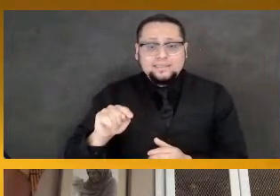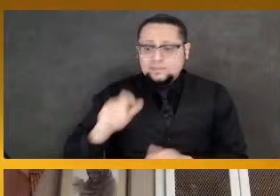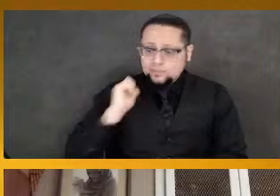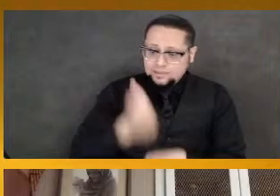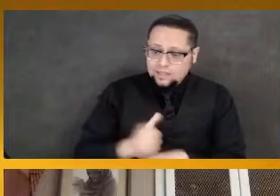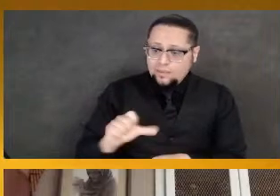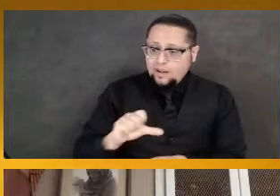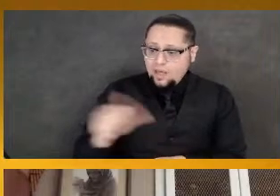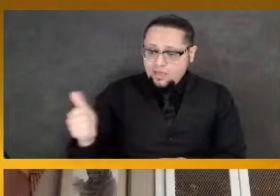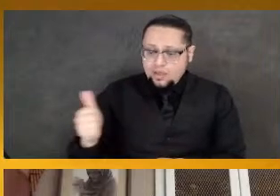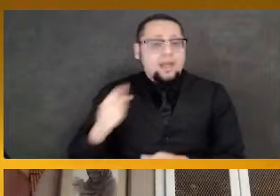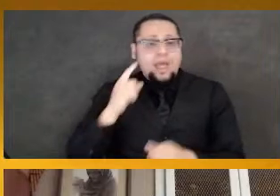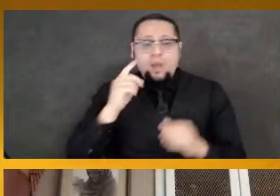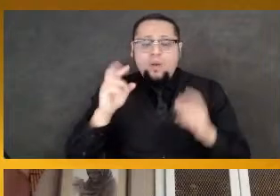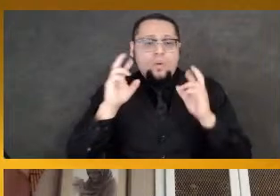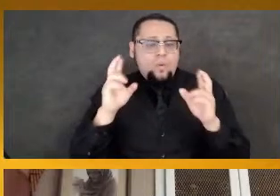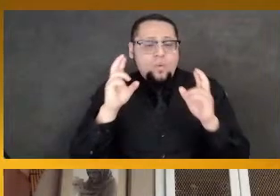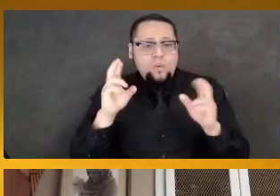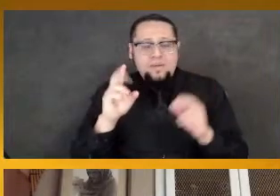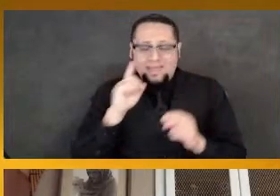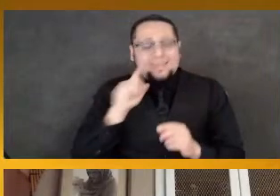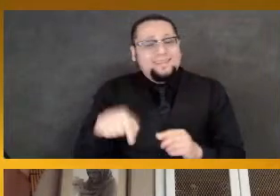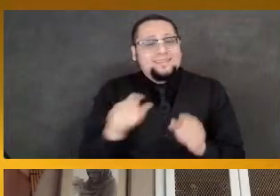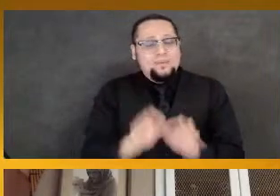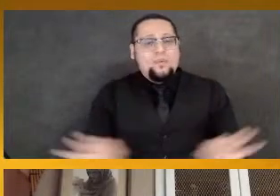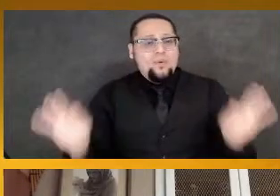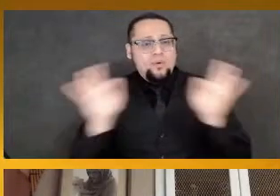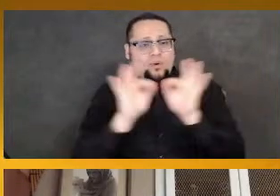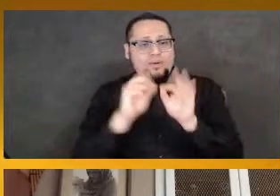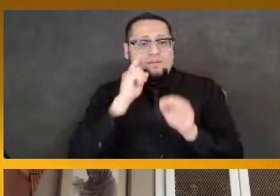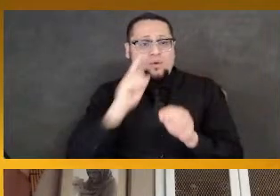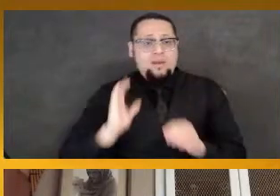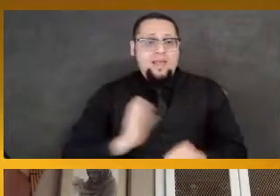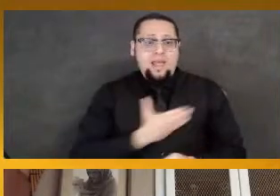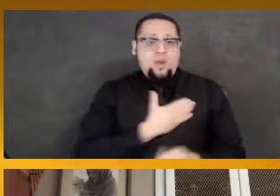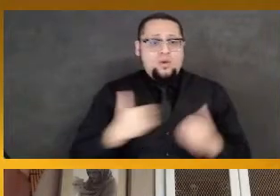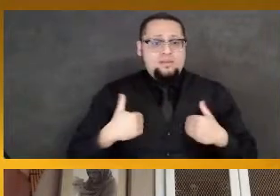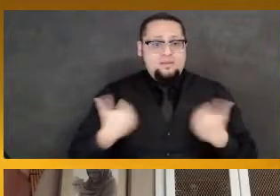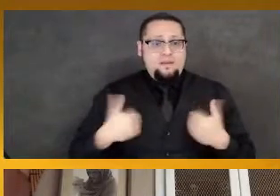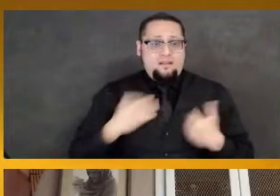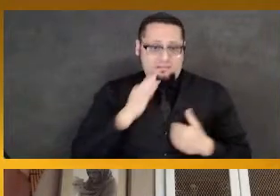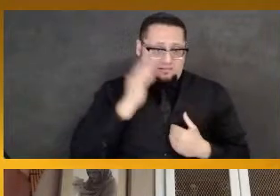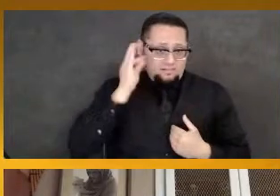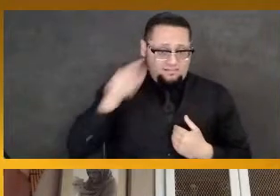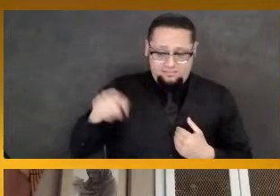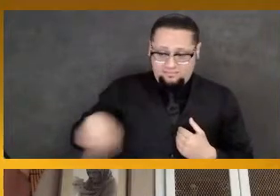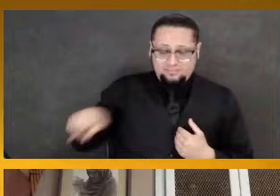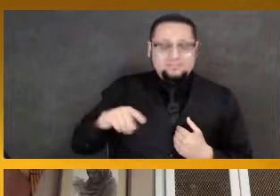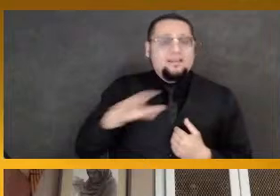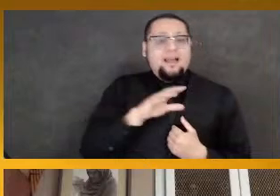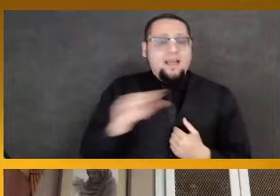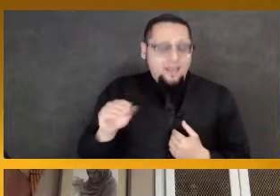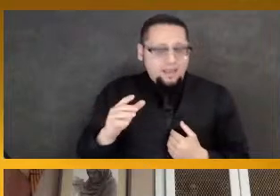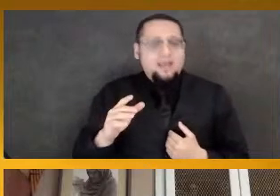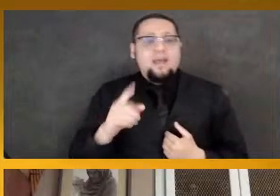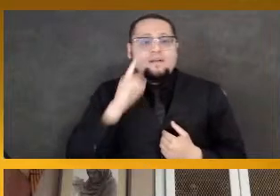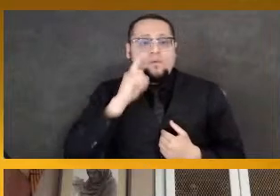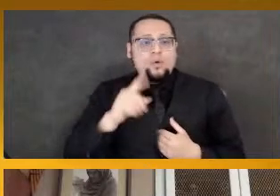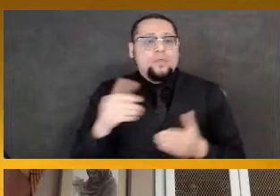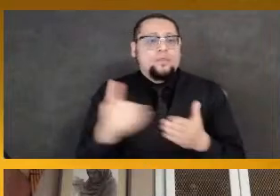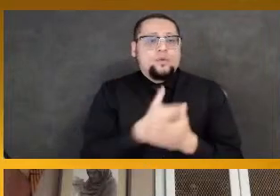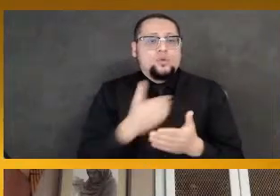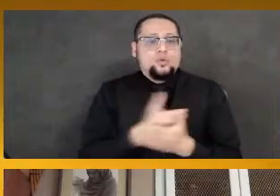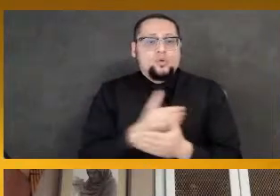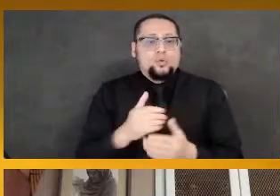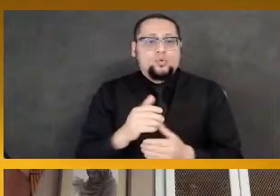this. I think that it's very important, especially for our youth and for this new century, that